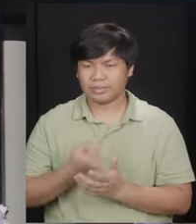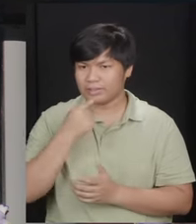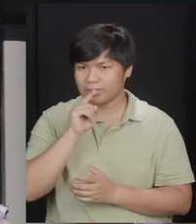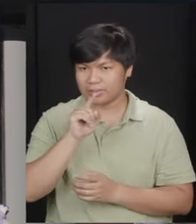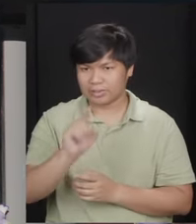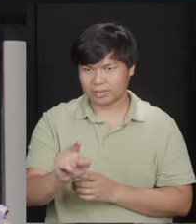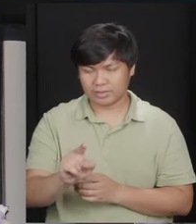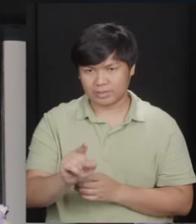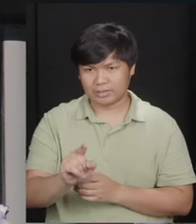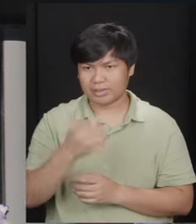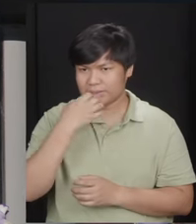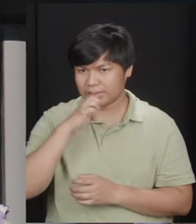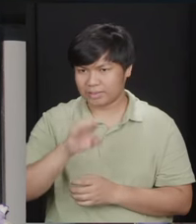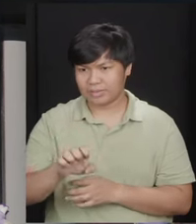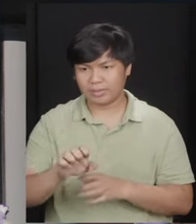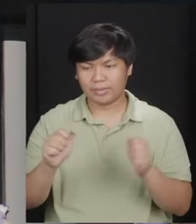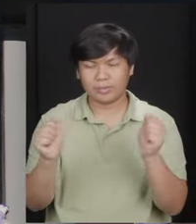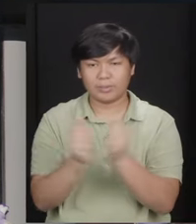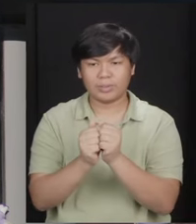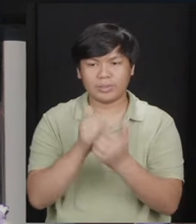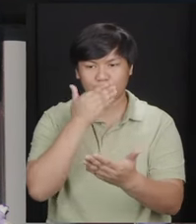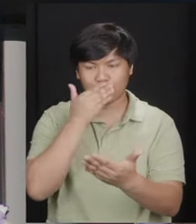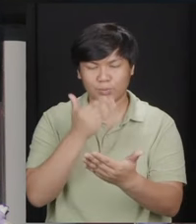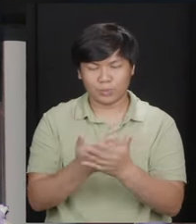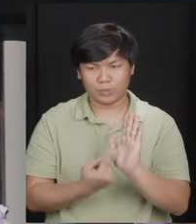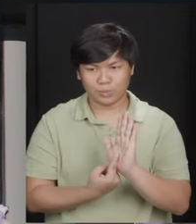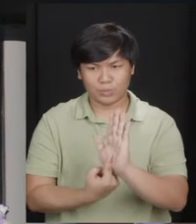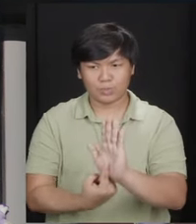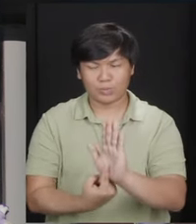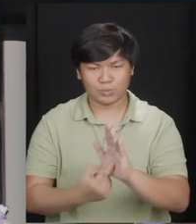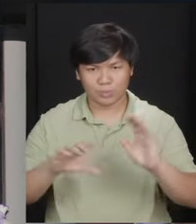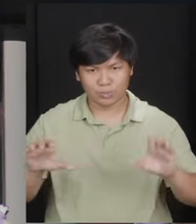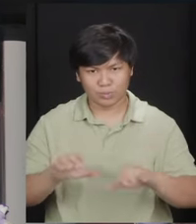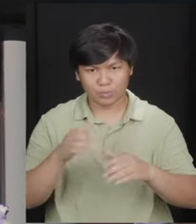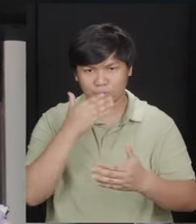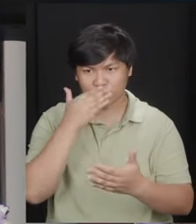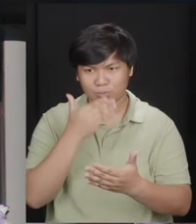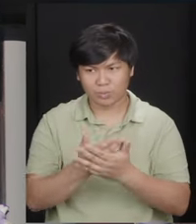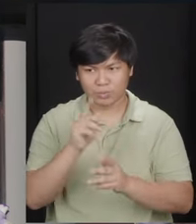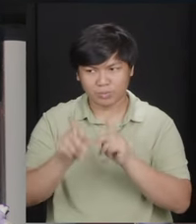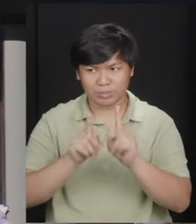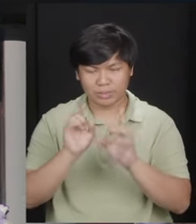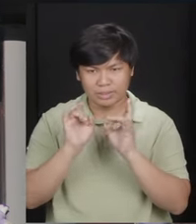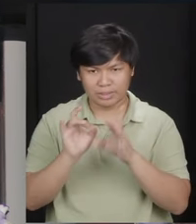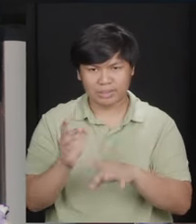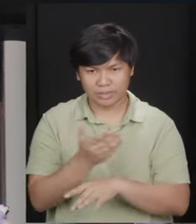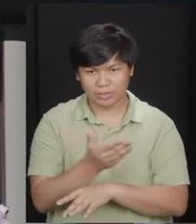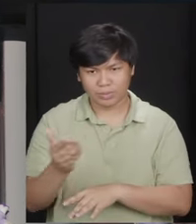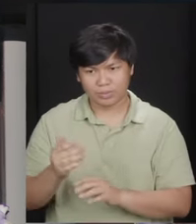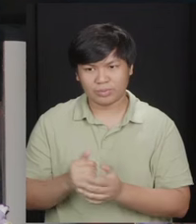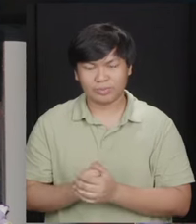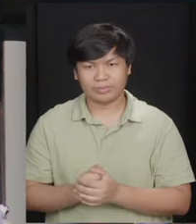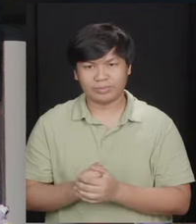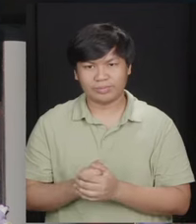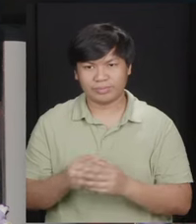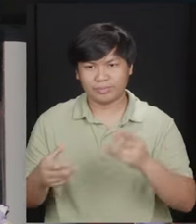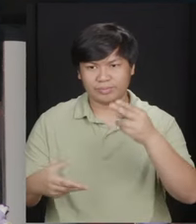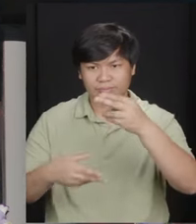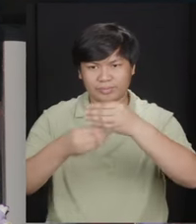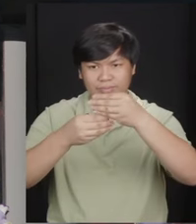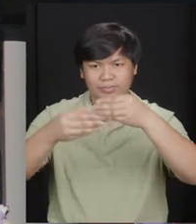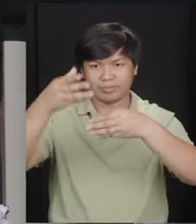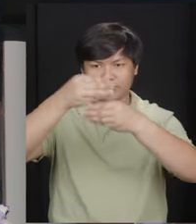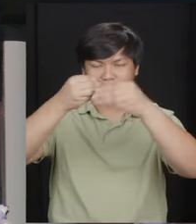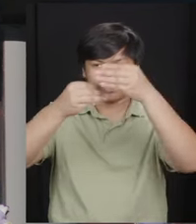Respond to evil with good. Do good to those who hate you. The cycle of escalation is